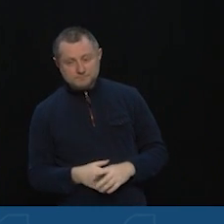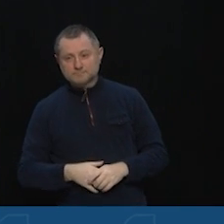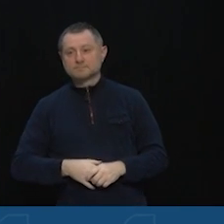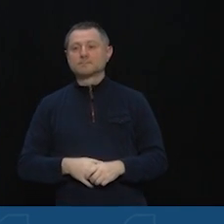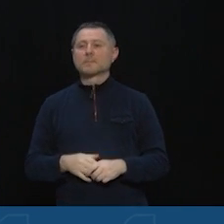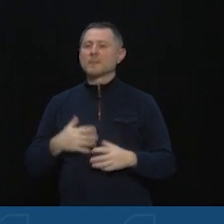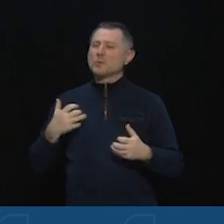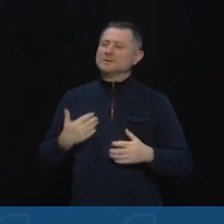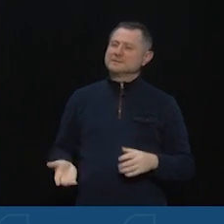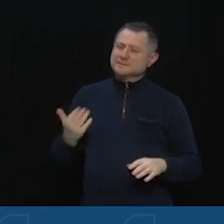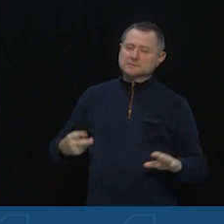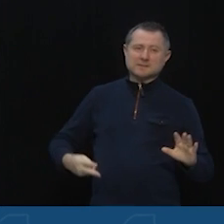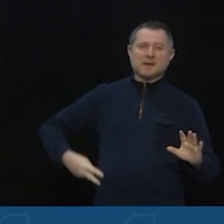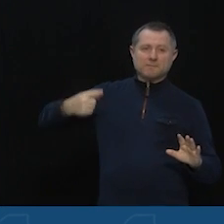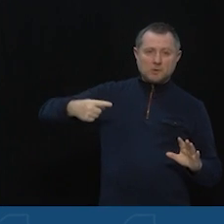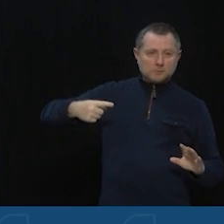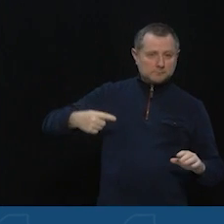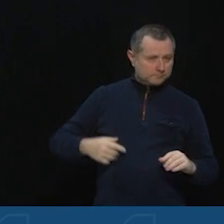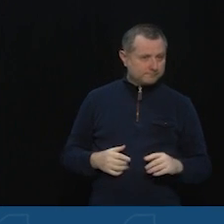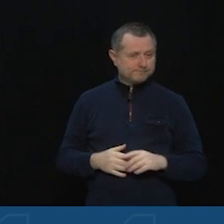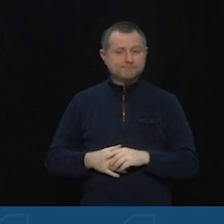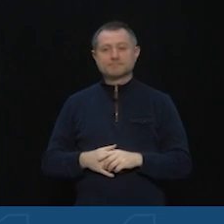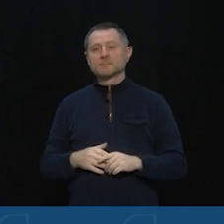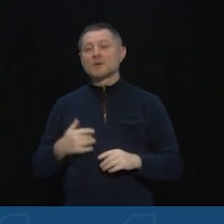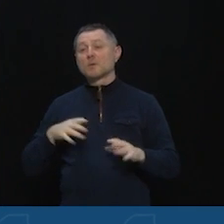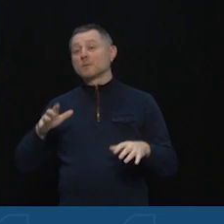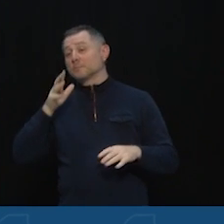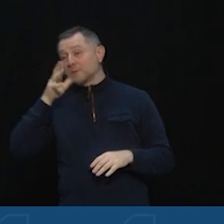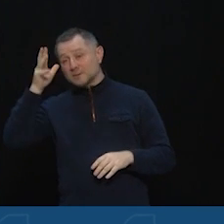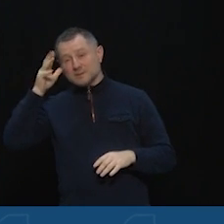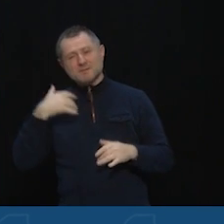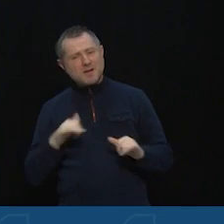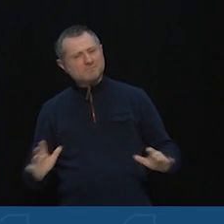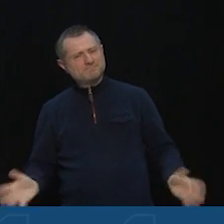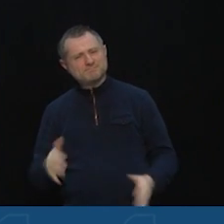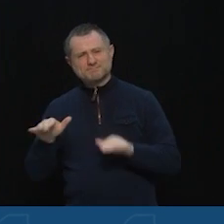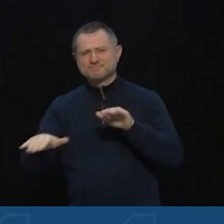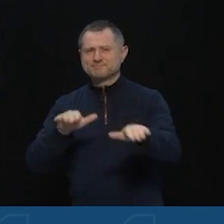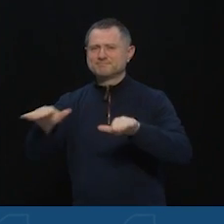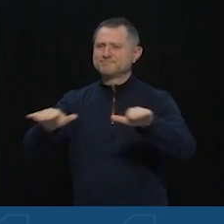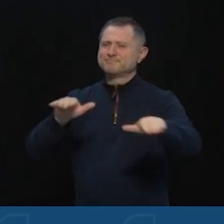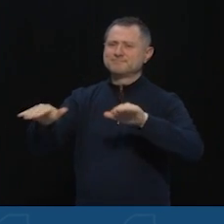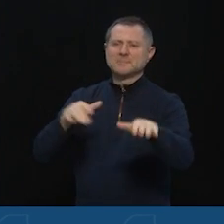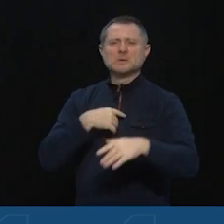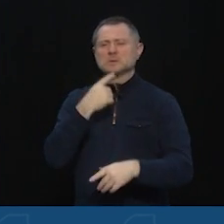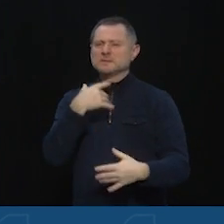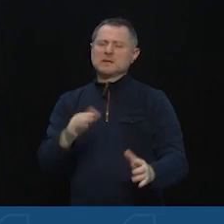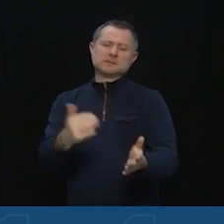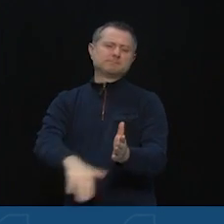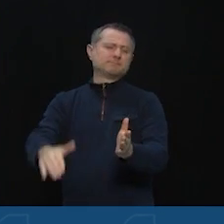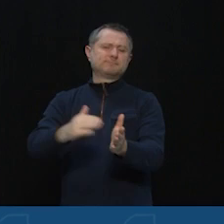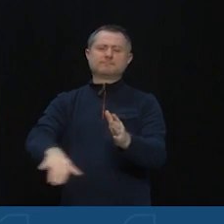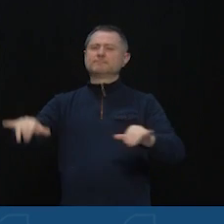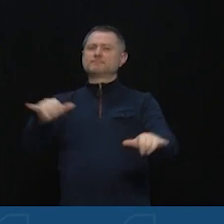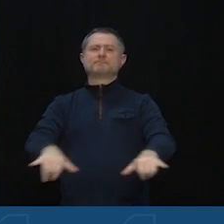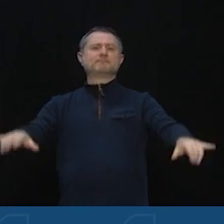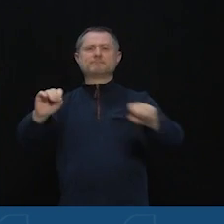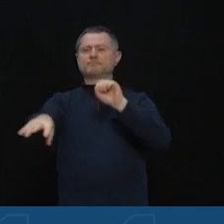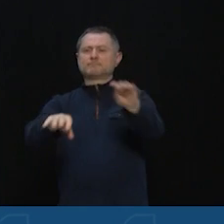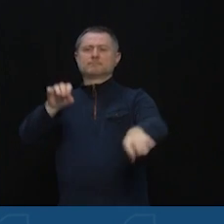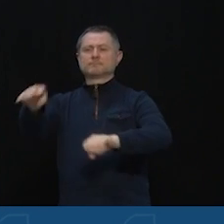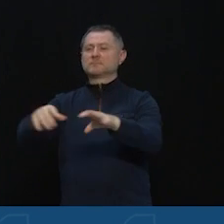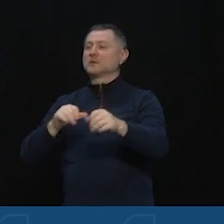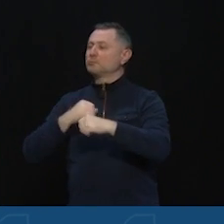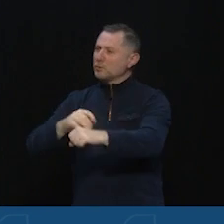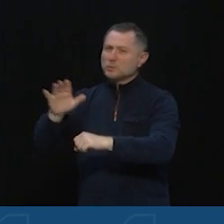higher. And also, again, parents, if you didn't hear us last time, we're going to say it again. You know, protect your children.